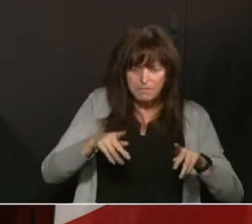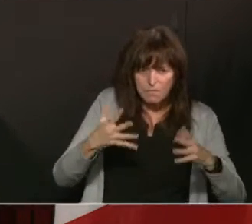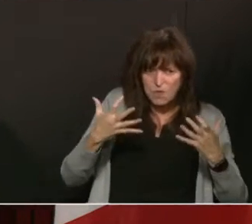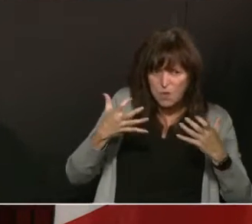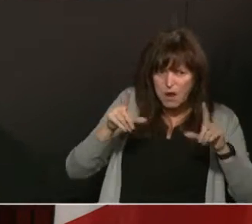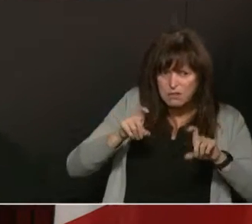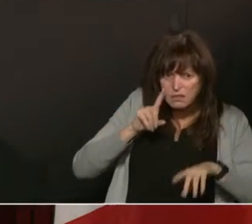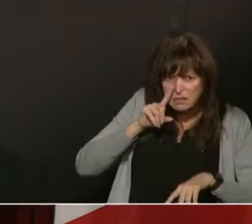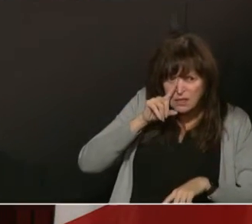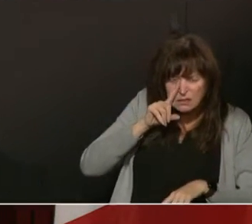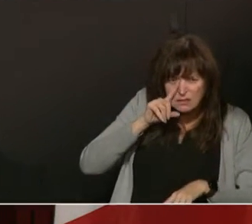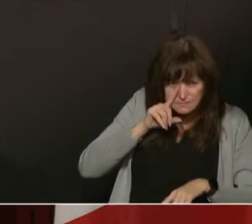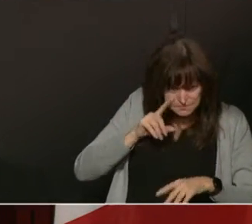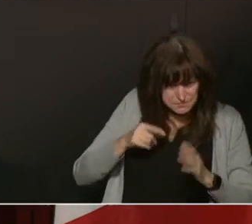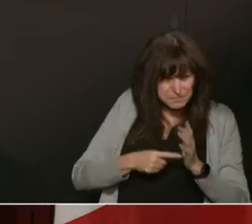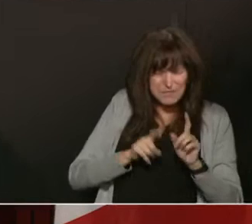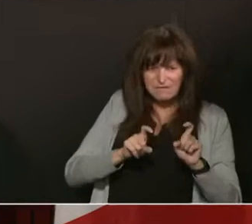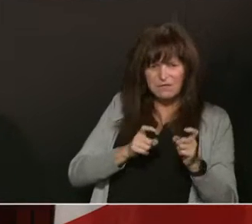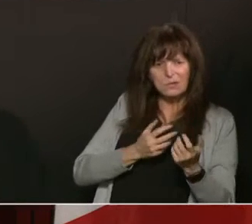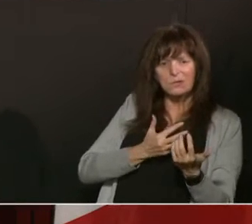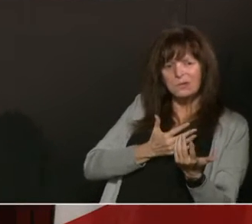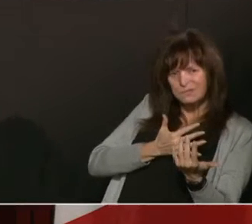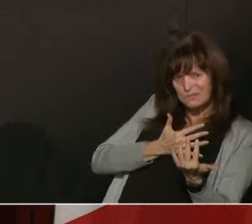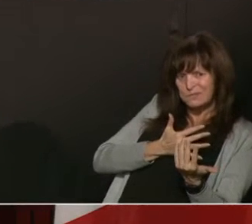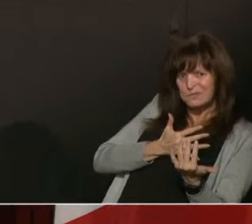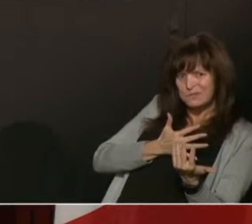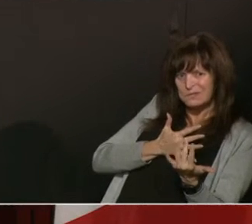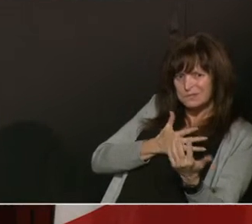wait times in some areas of the province.